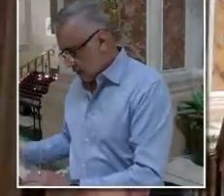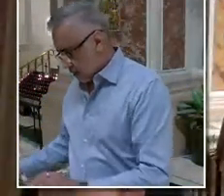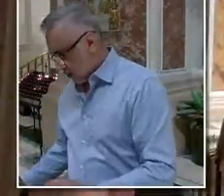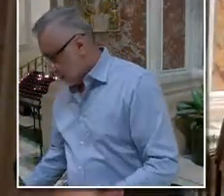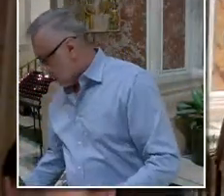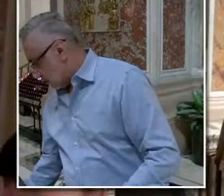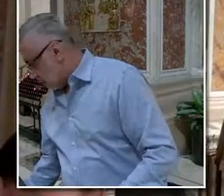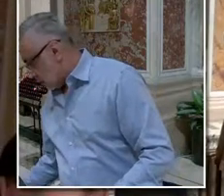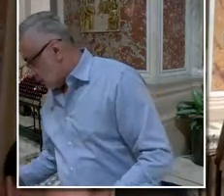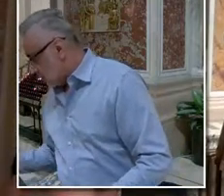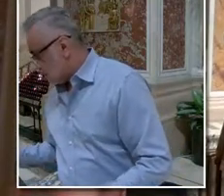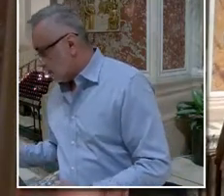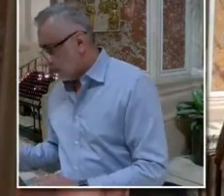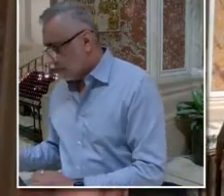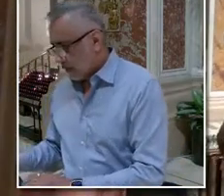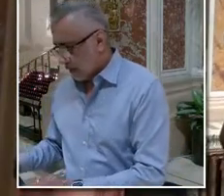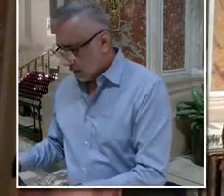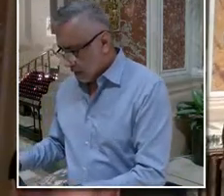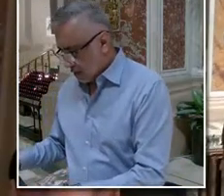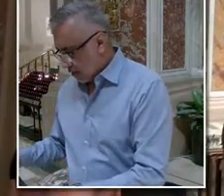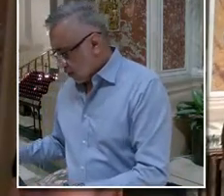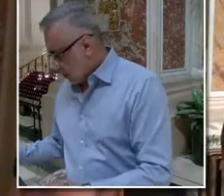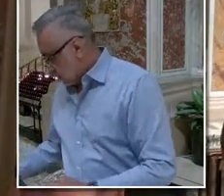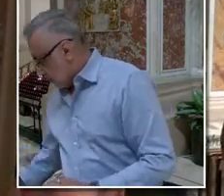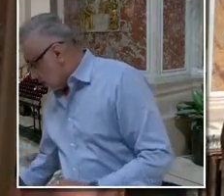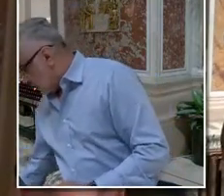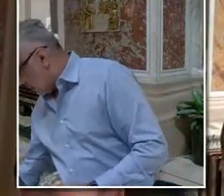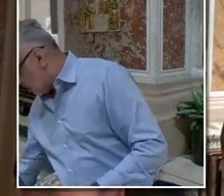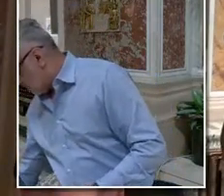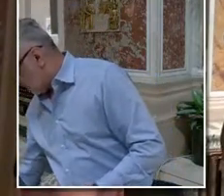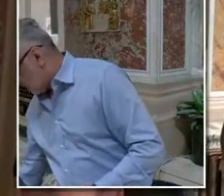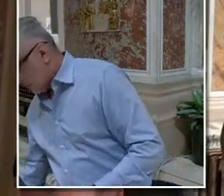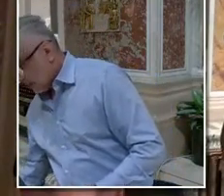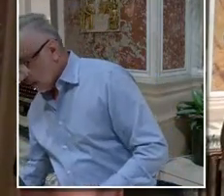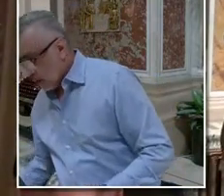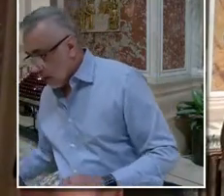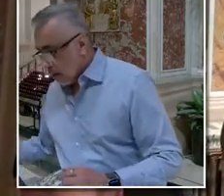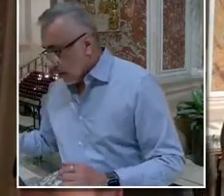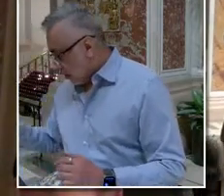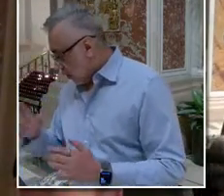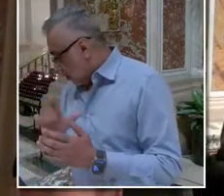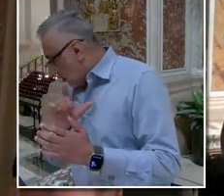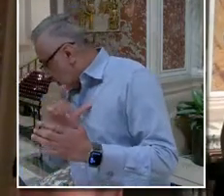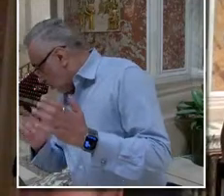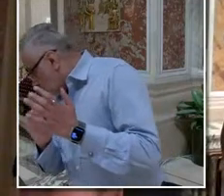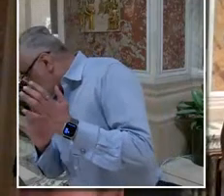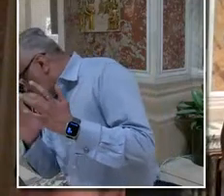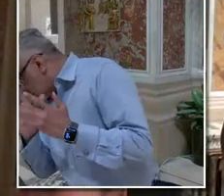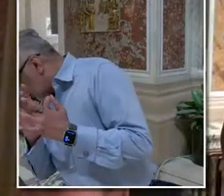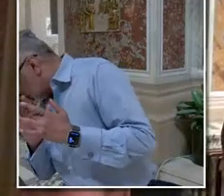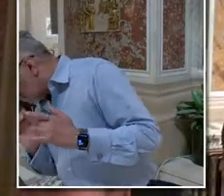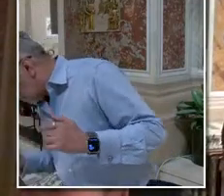Lord Jesus, you are the sacrificial Lamb of God.